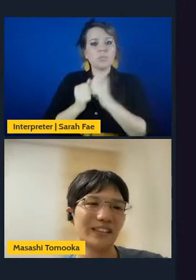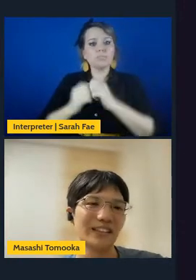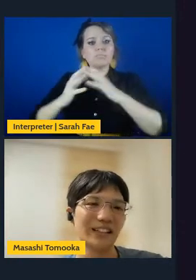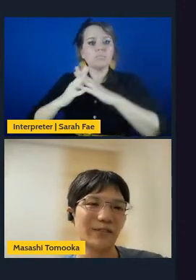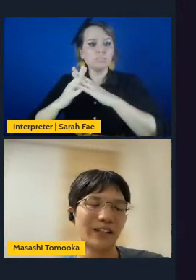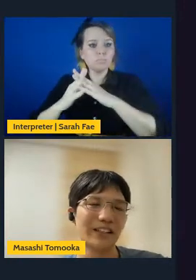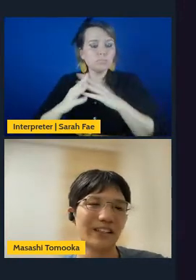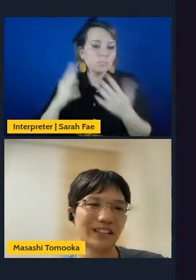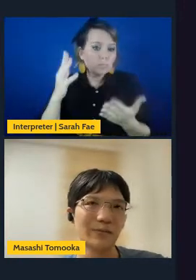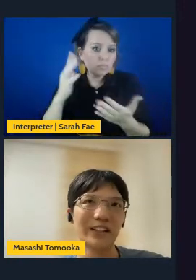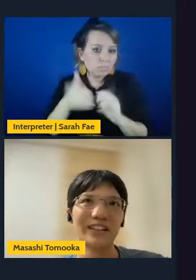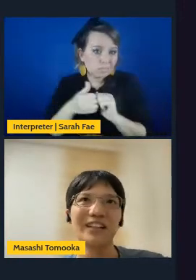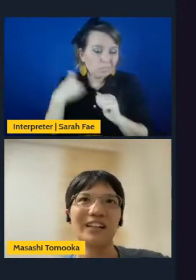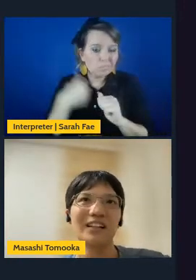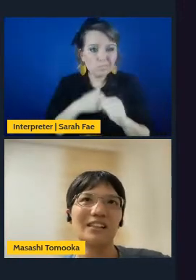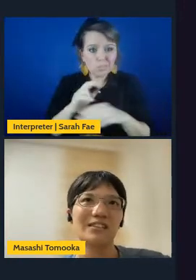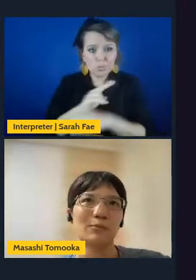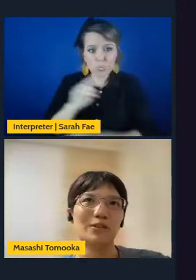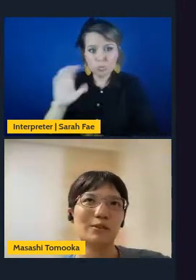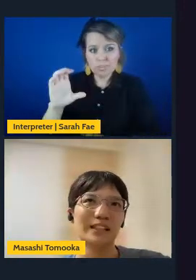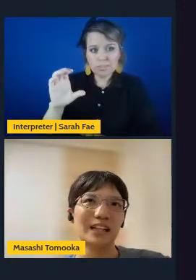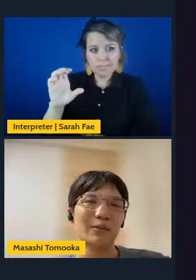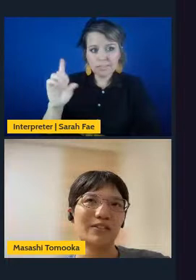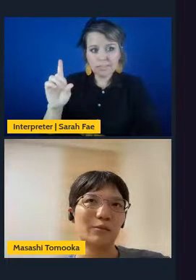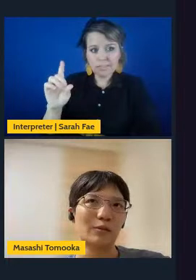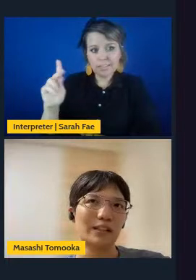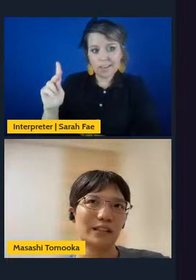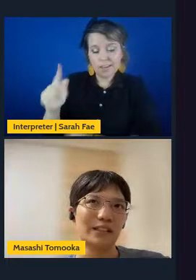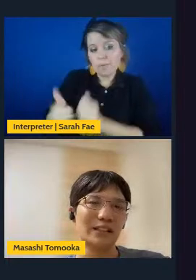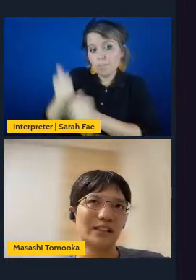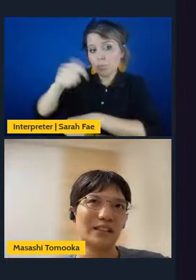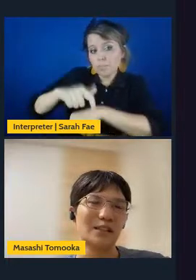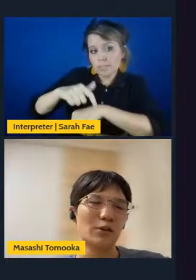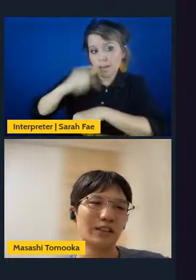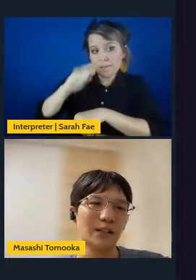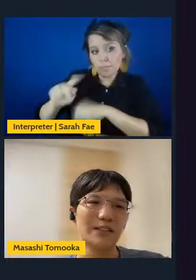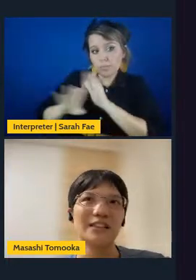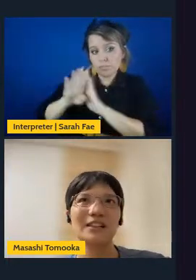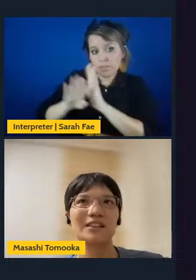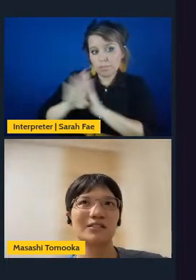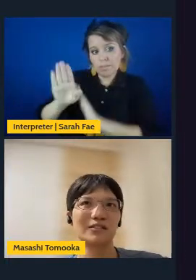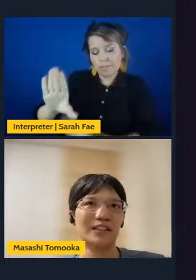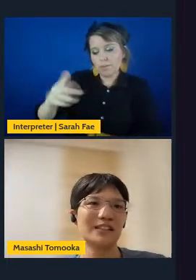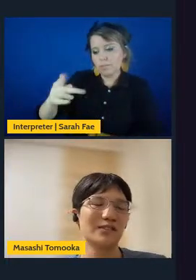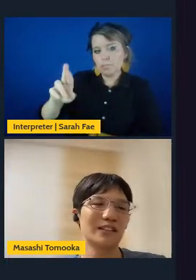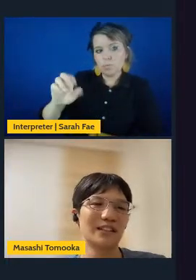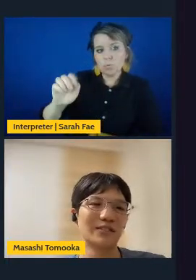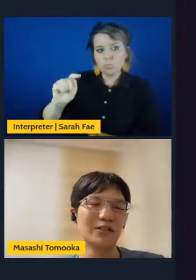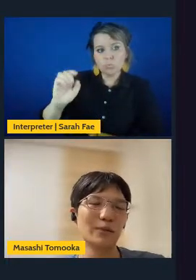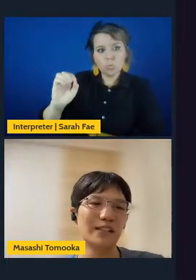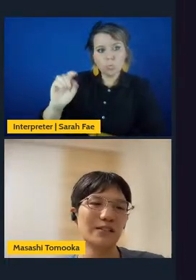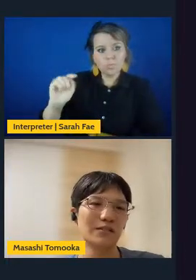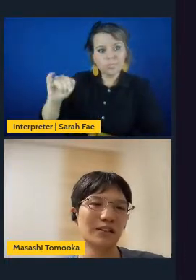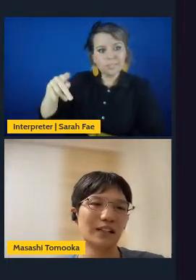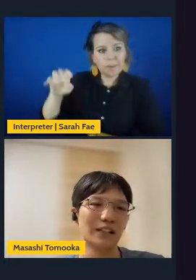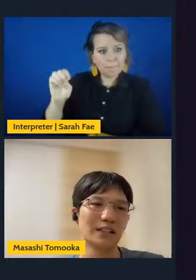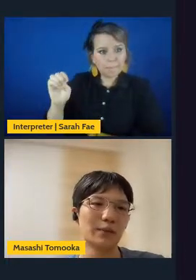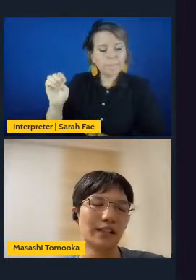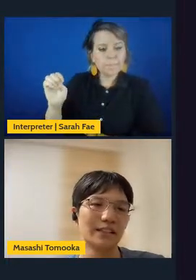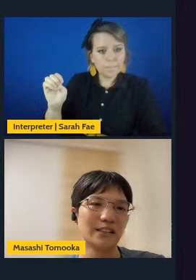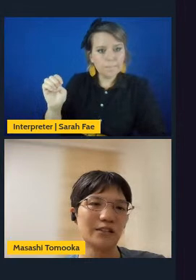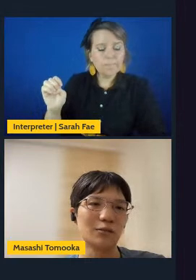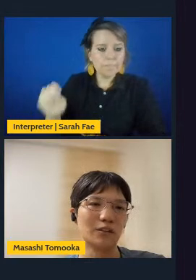using CDK very intensively, so most of the time to develop these prototypes. So this talk is also based on